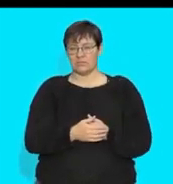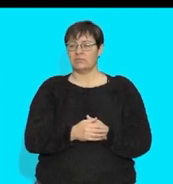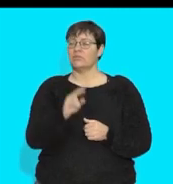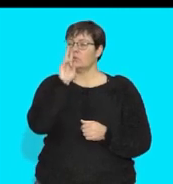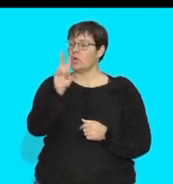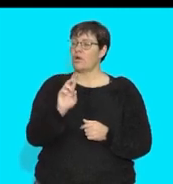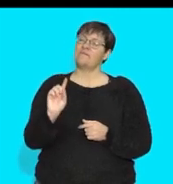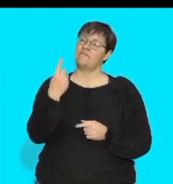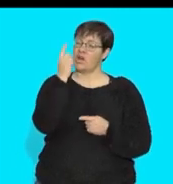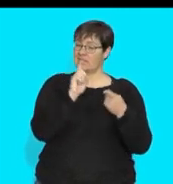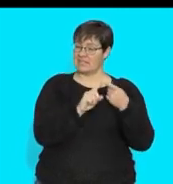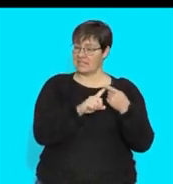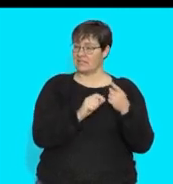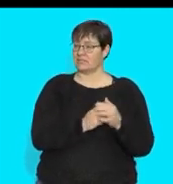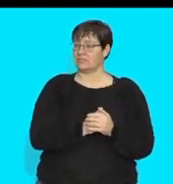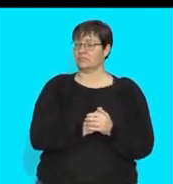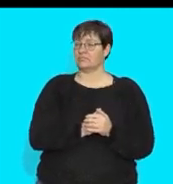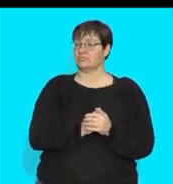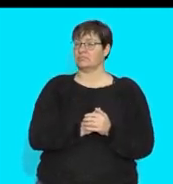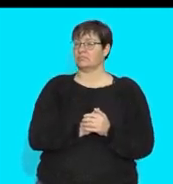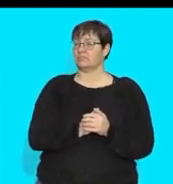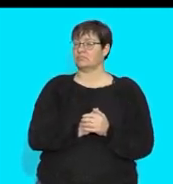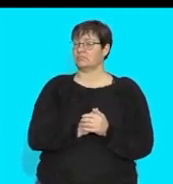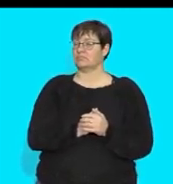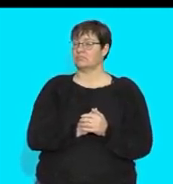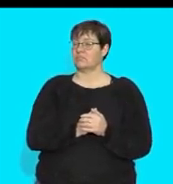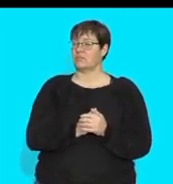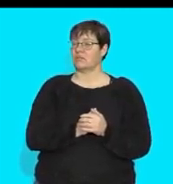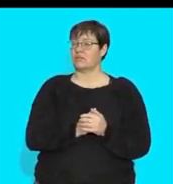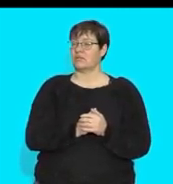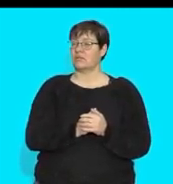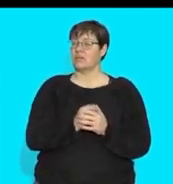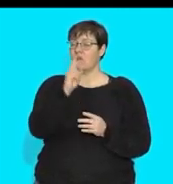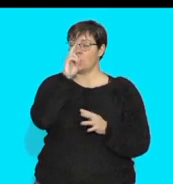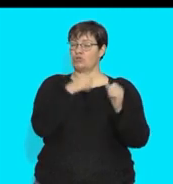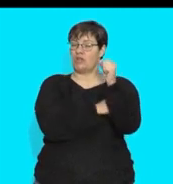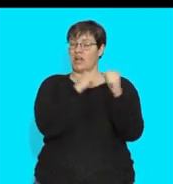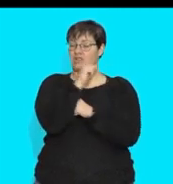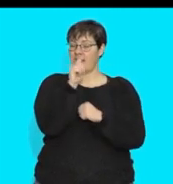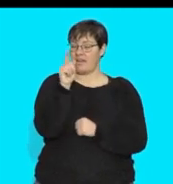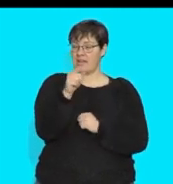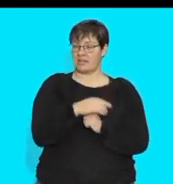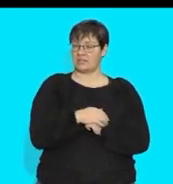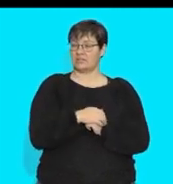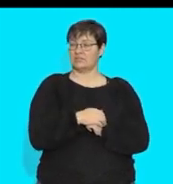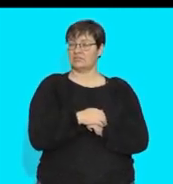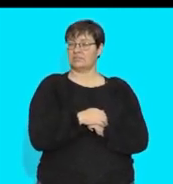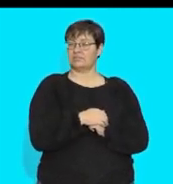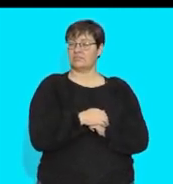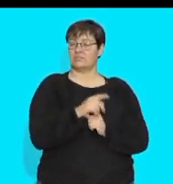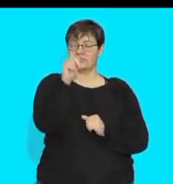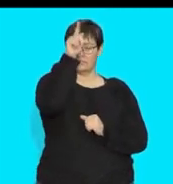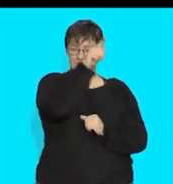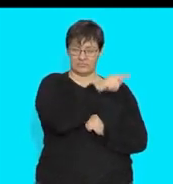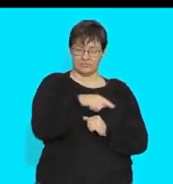few more. But let's just have a look. The first one I would go at, if we have a look at the structure,